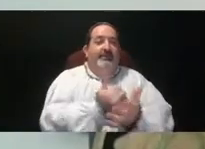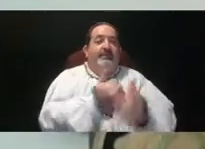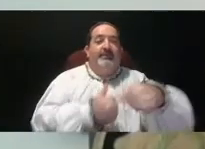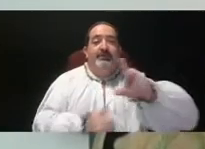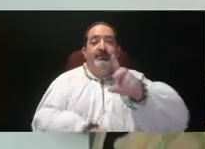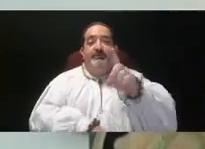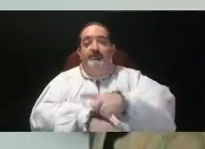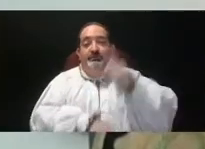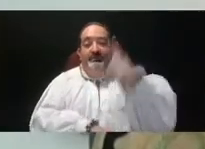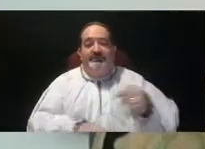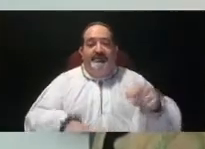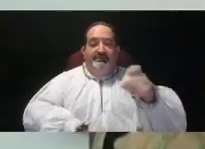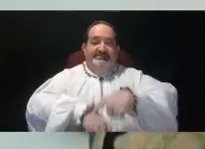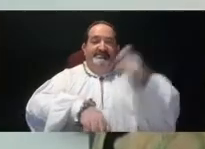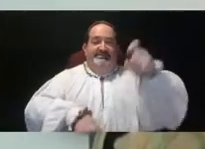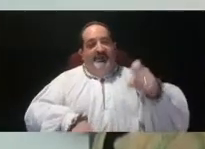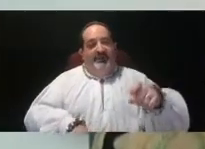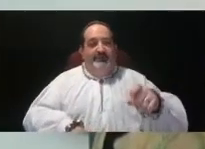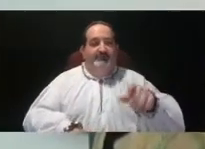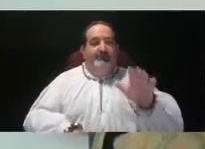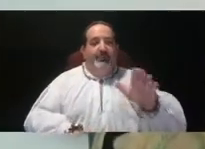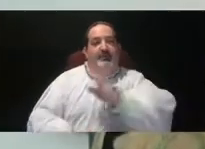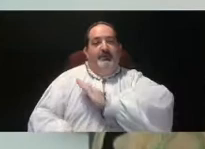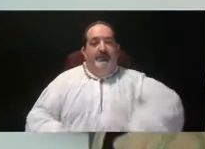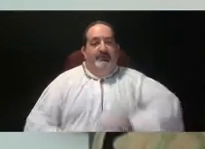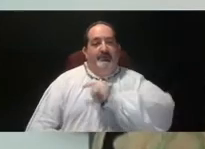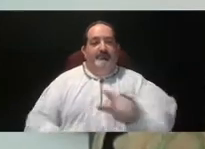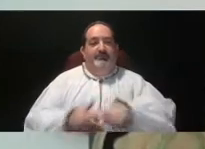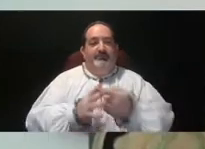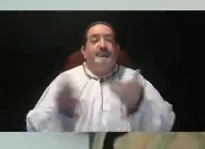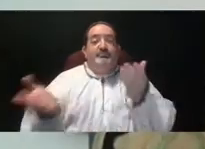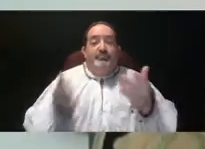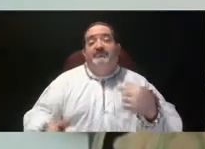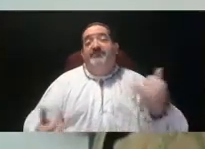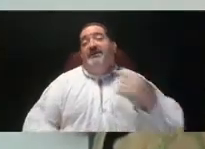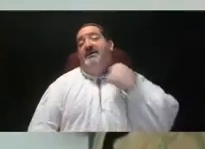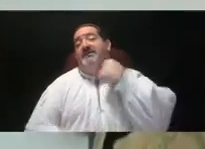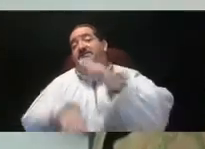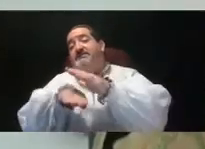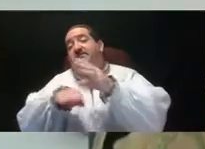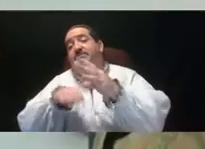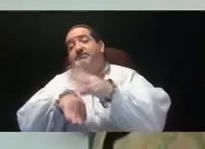At this time, their Excellencies call into service